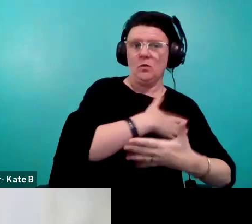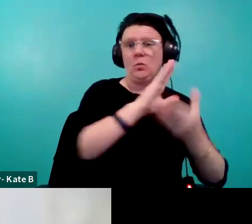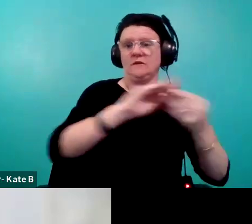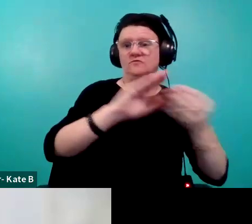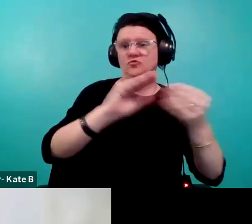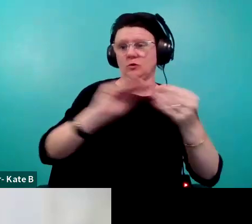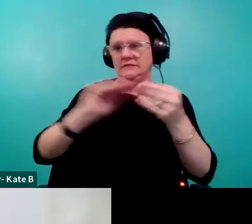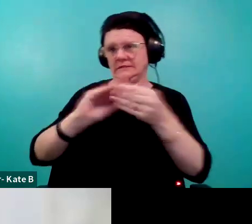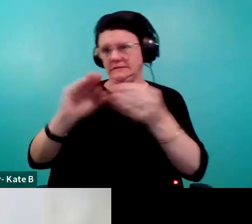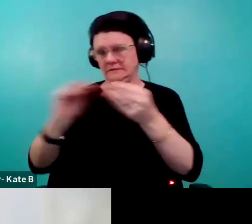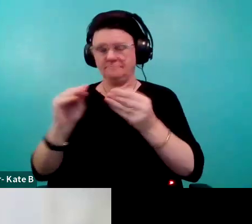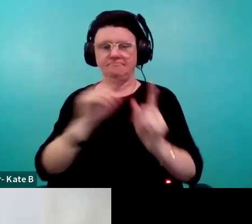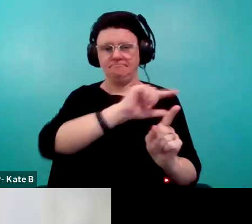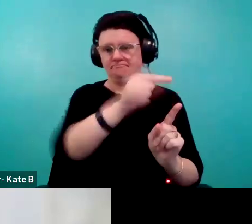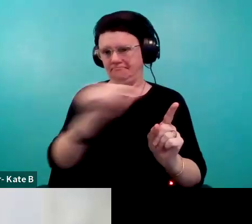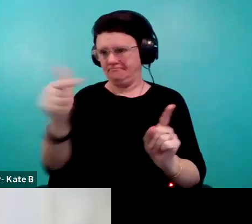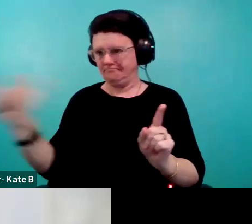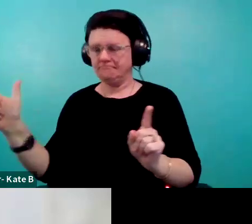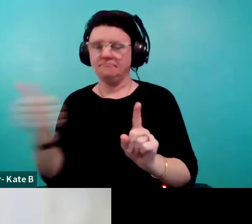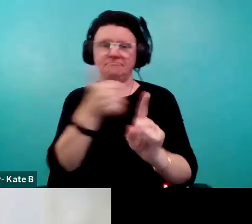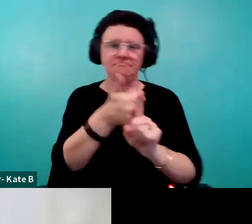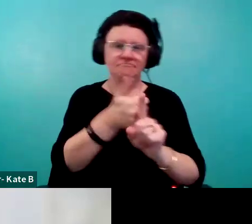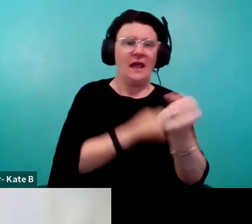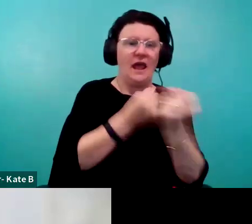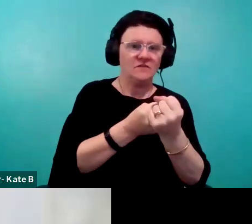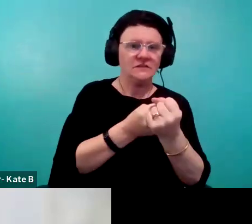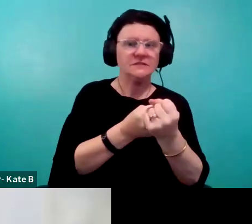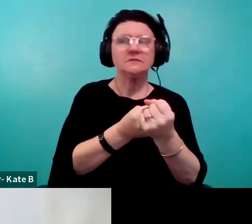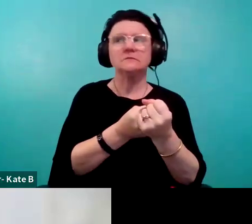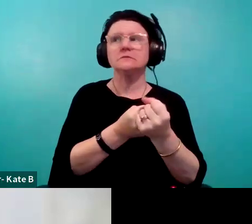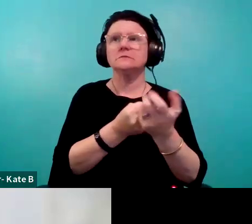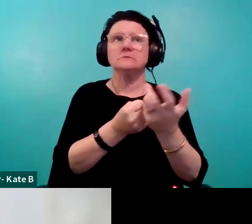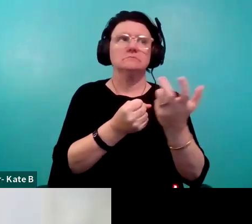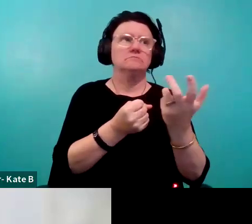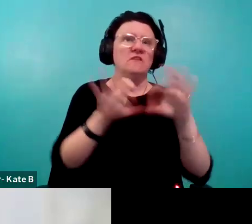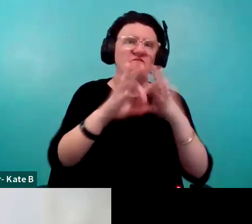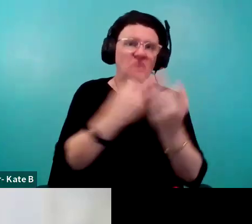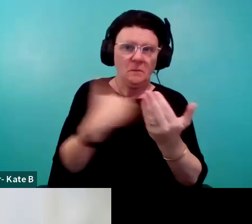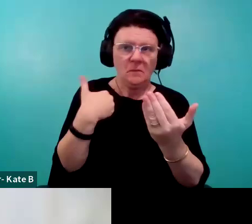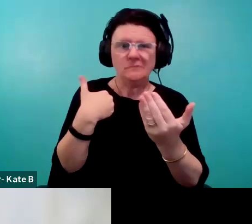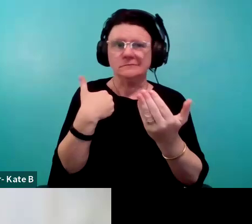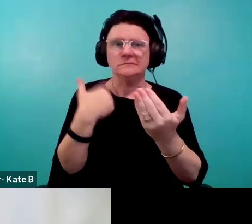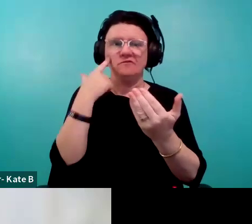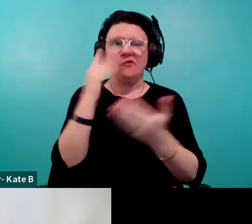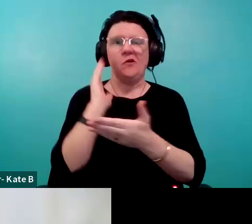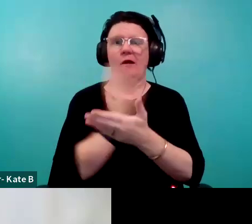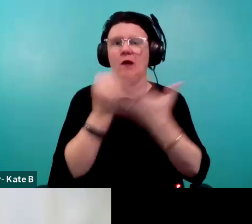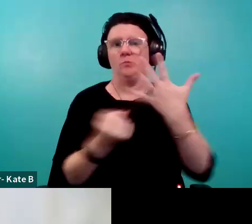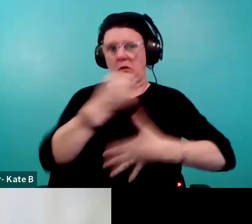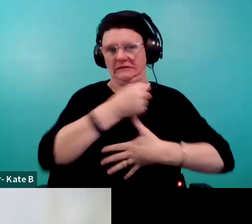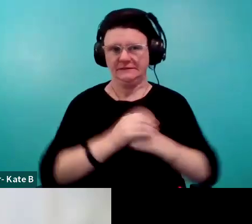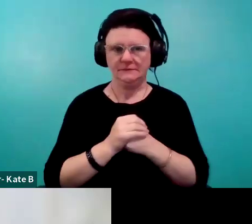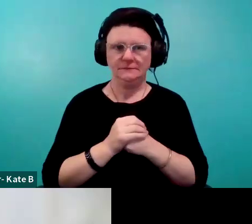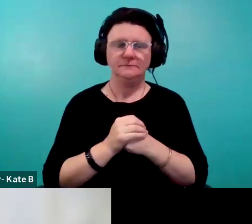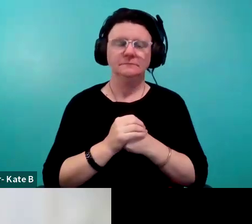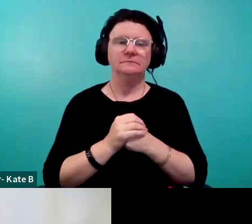being told by by self-advocates and advocates under kind of each section of our priorities. So